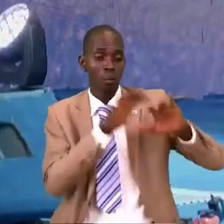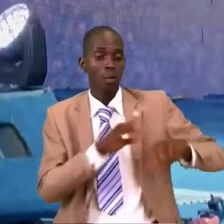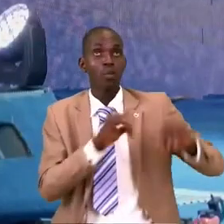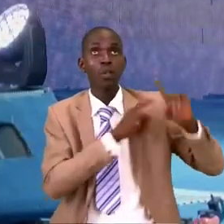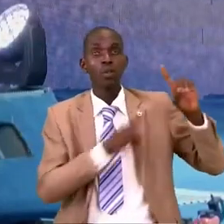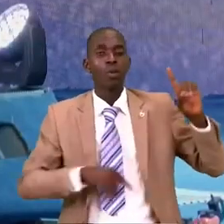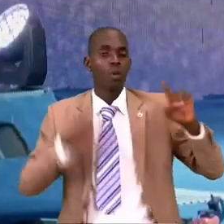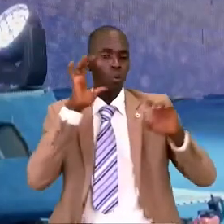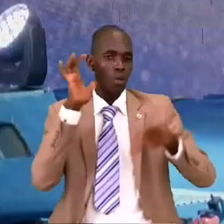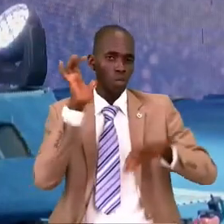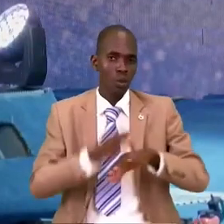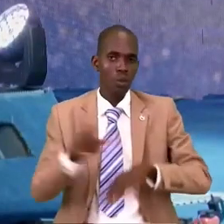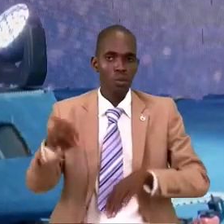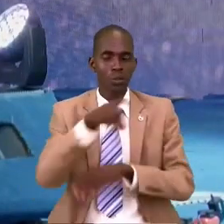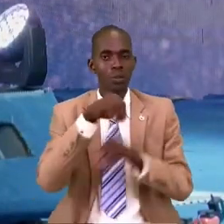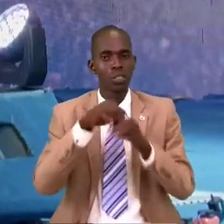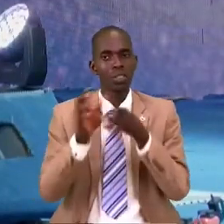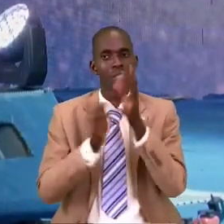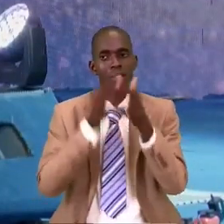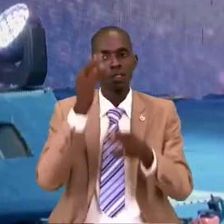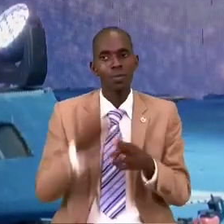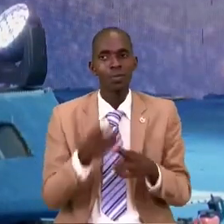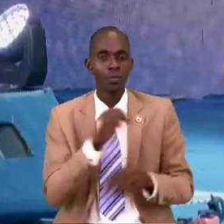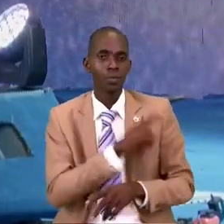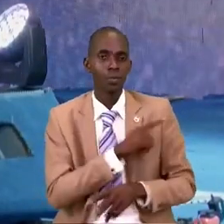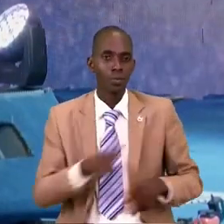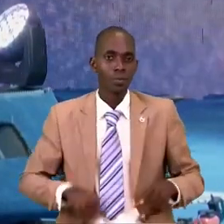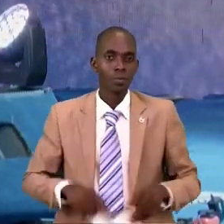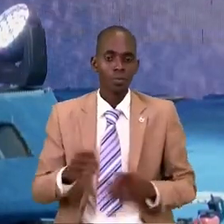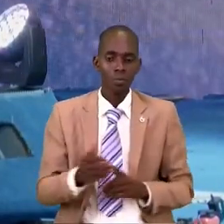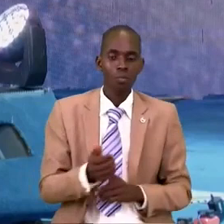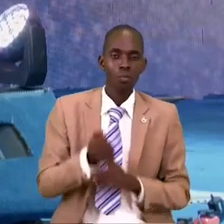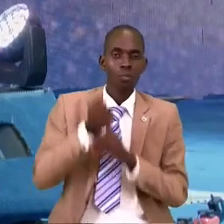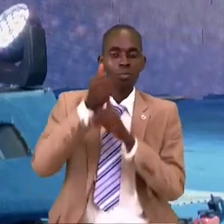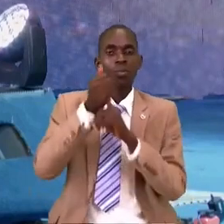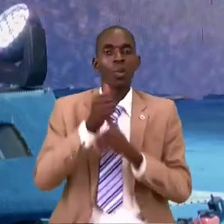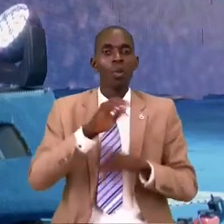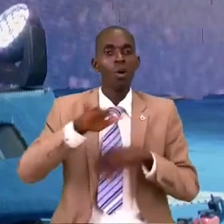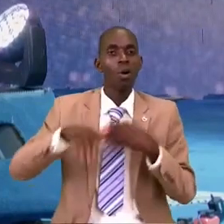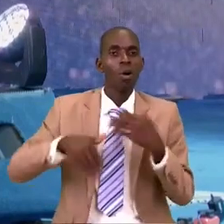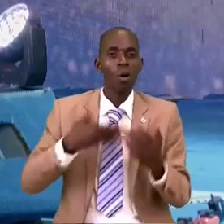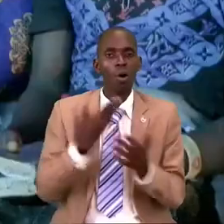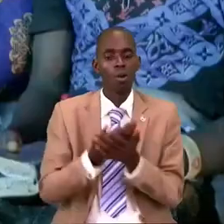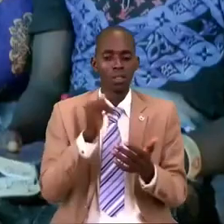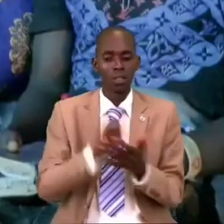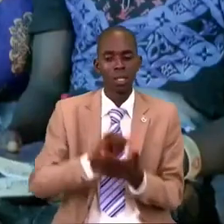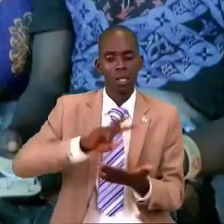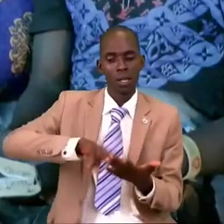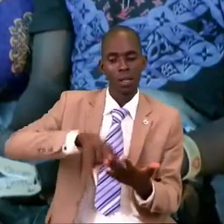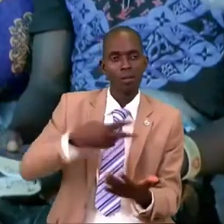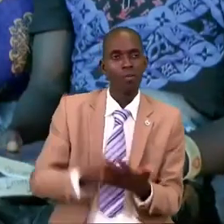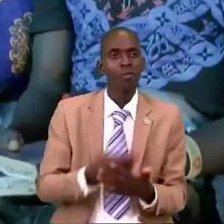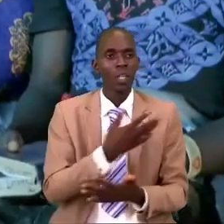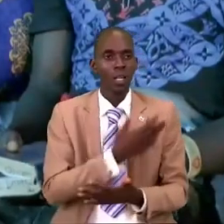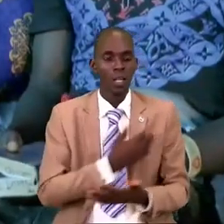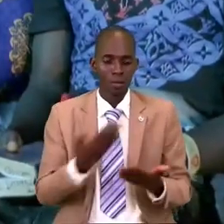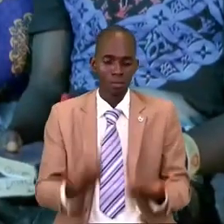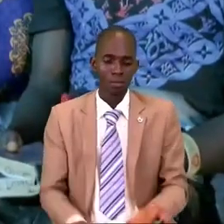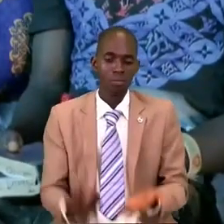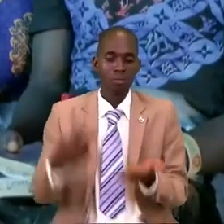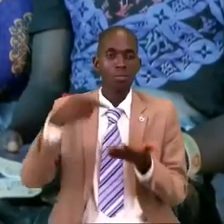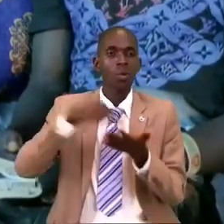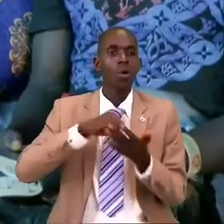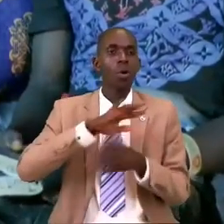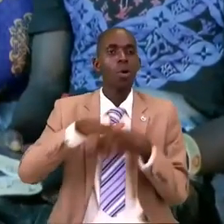and raiseth up all those that be bowed down. He'll raise you up today. It will